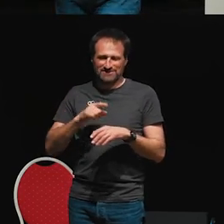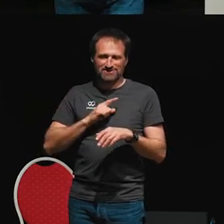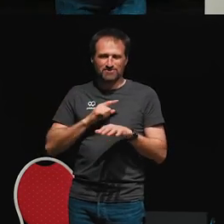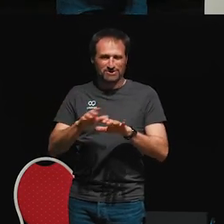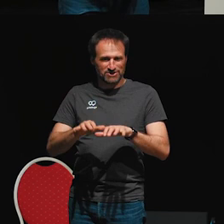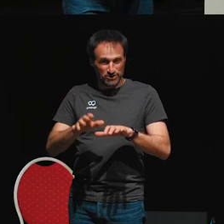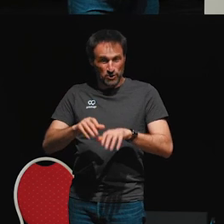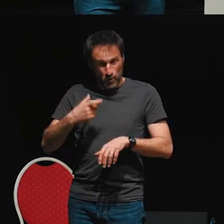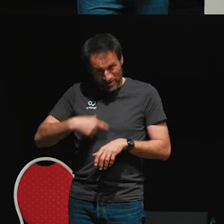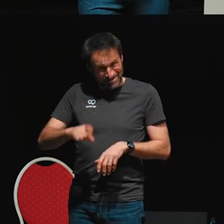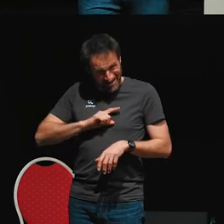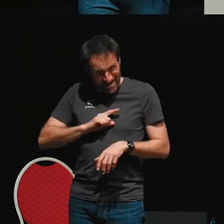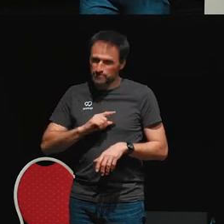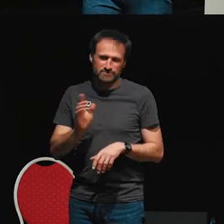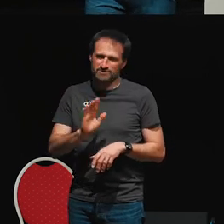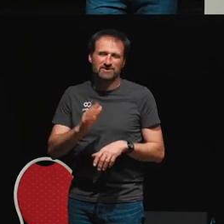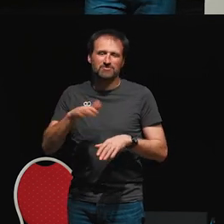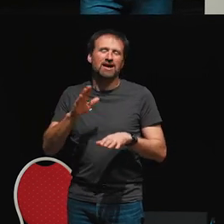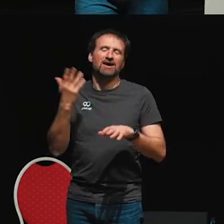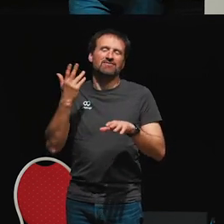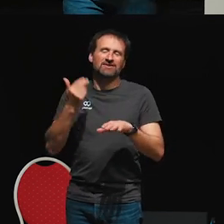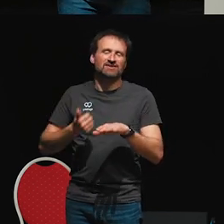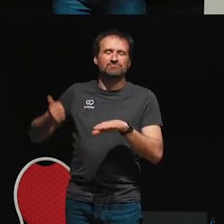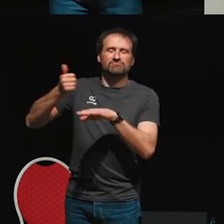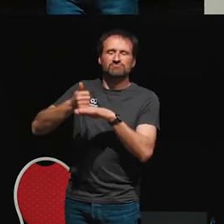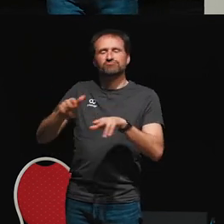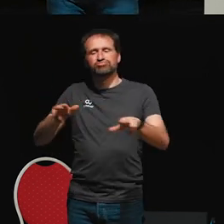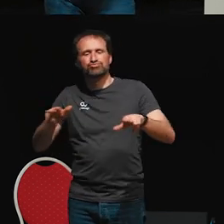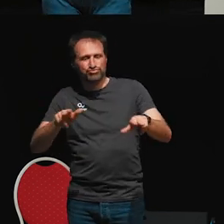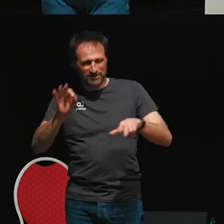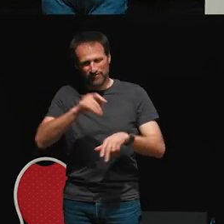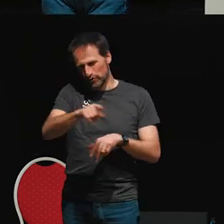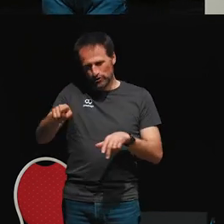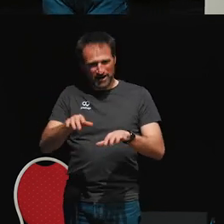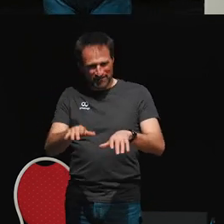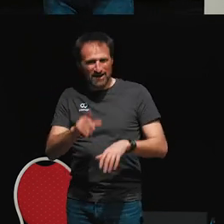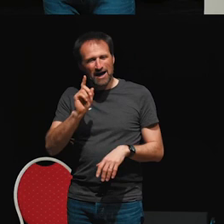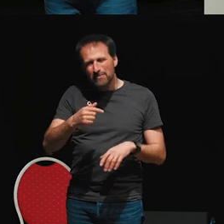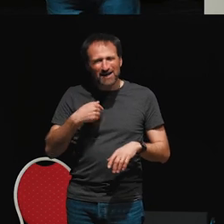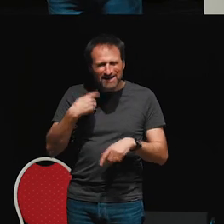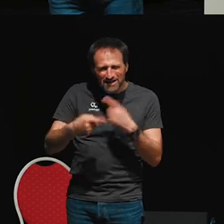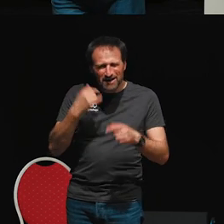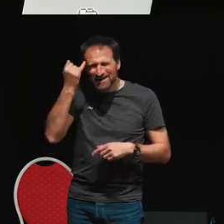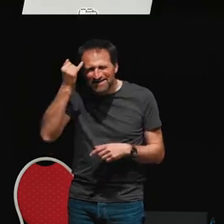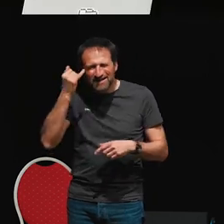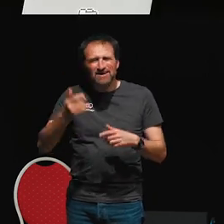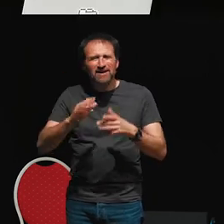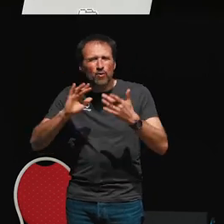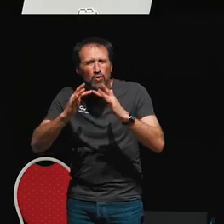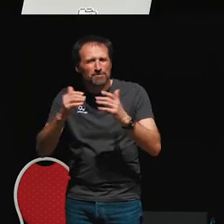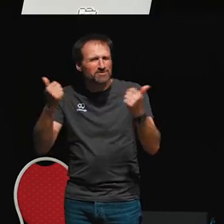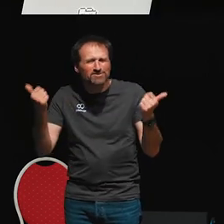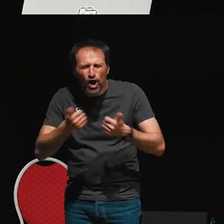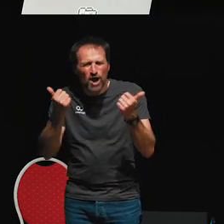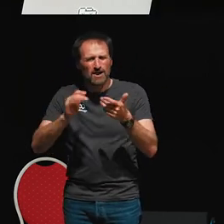who writes code. But I always bought into this idea of like web is great, web is open platform, web is the